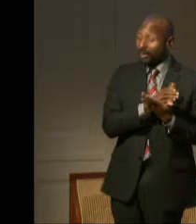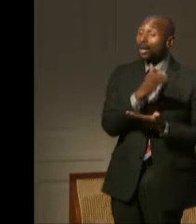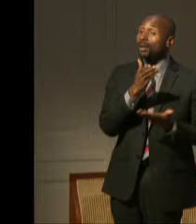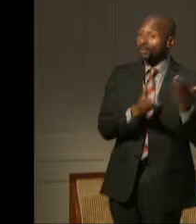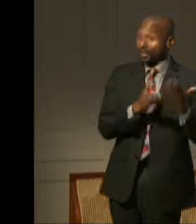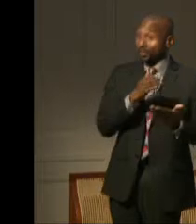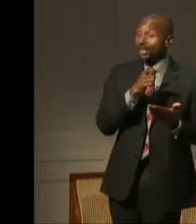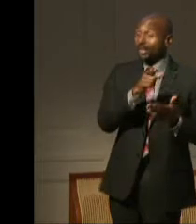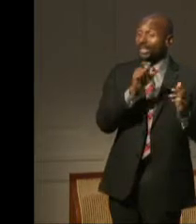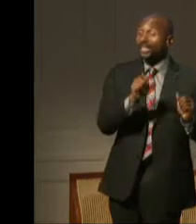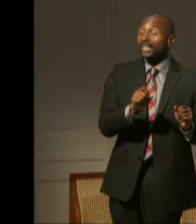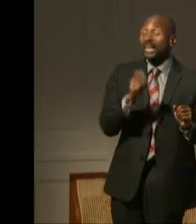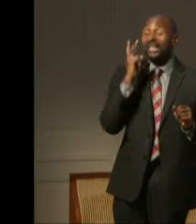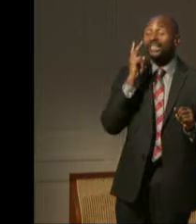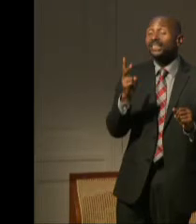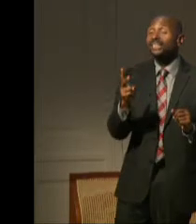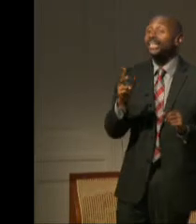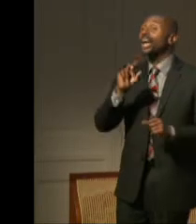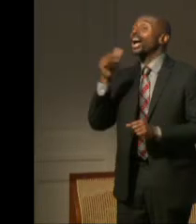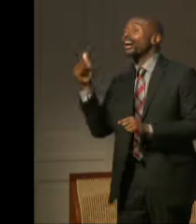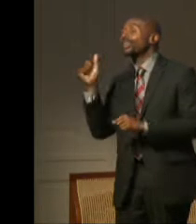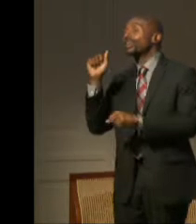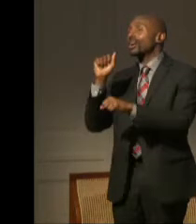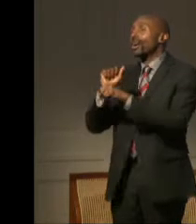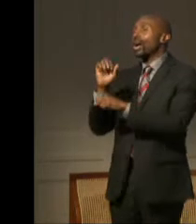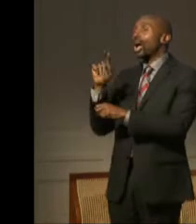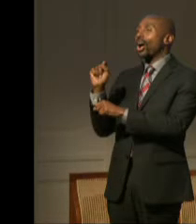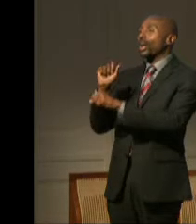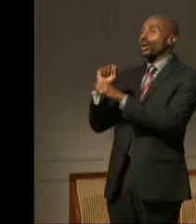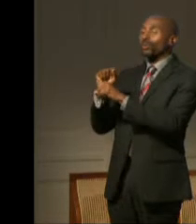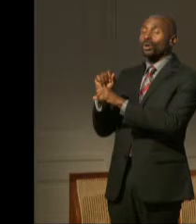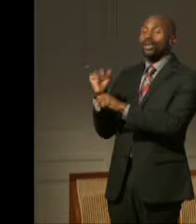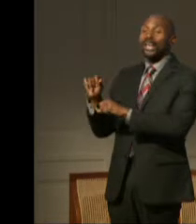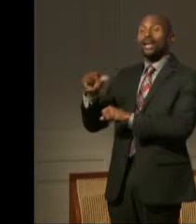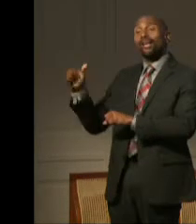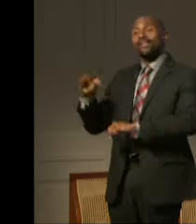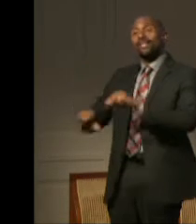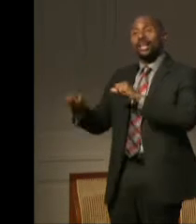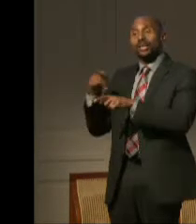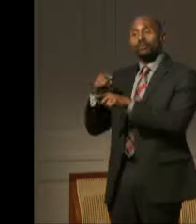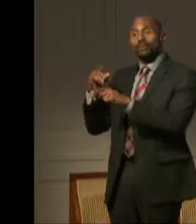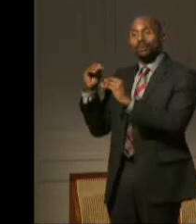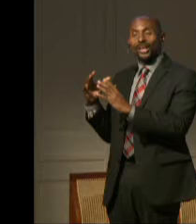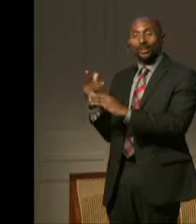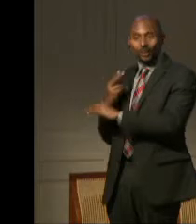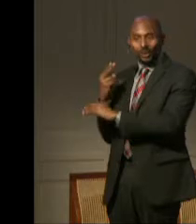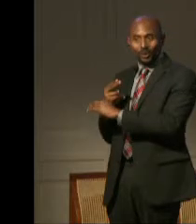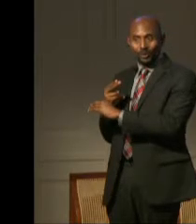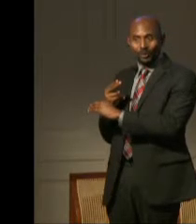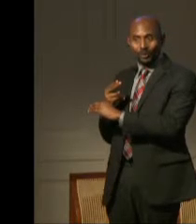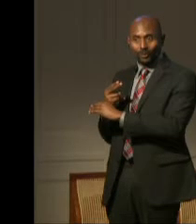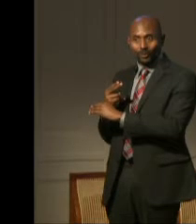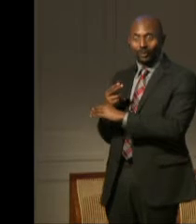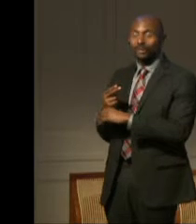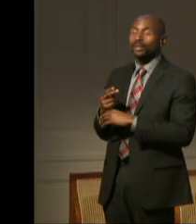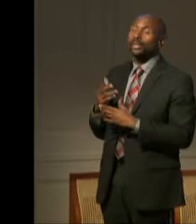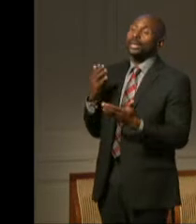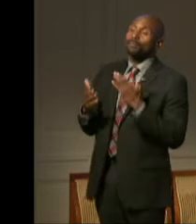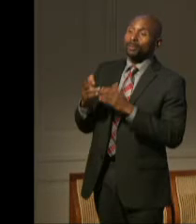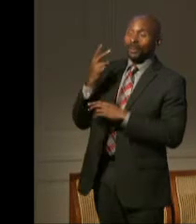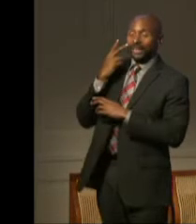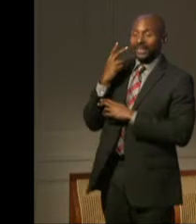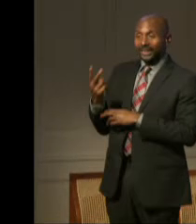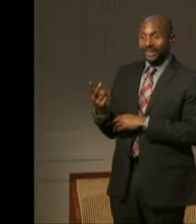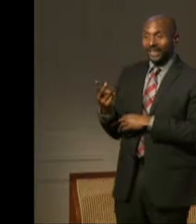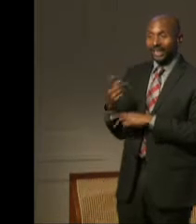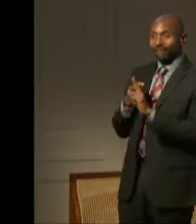might see the works of art that have been used by other science professors, to look through the lens of how a work of art has